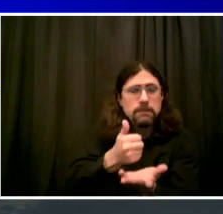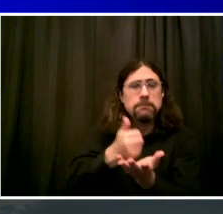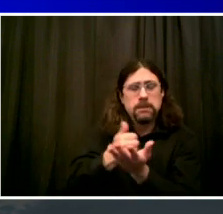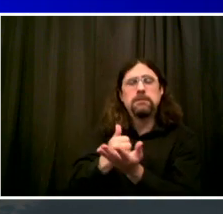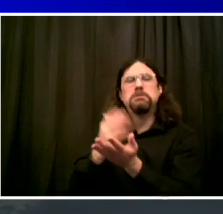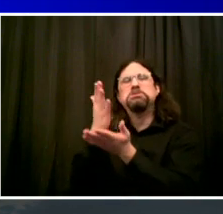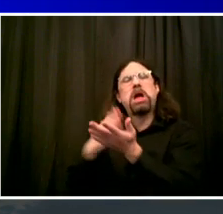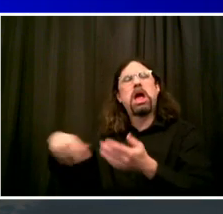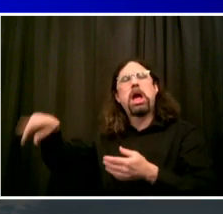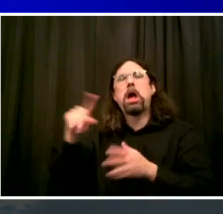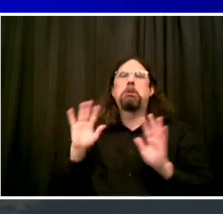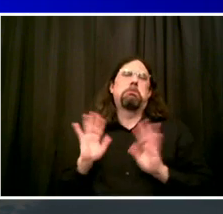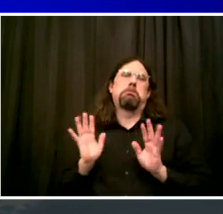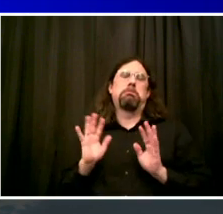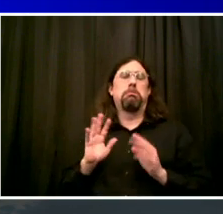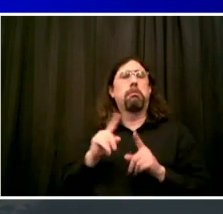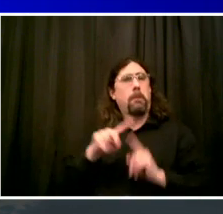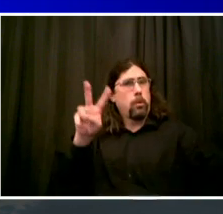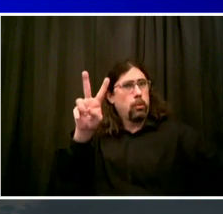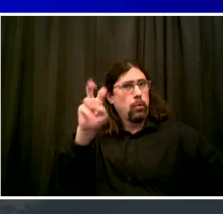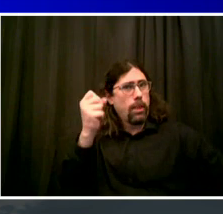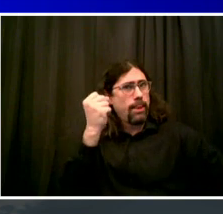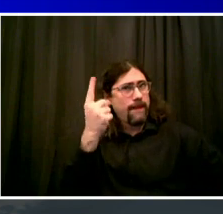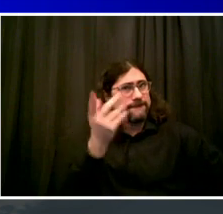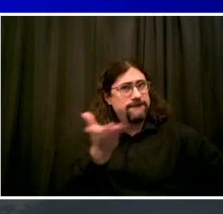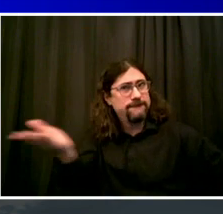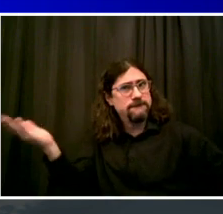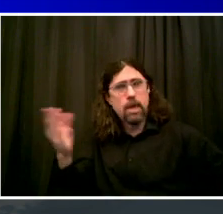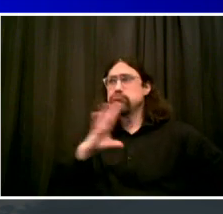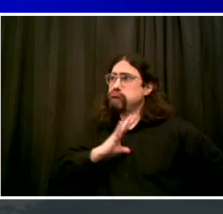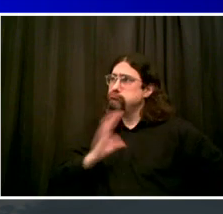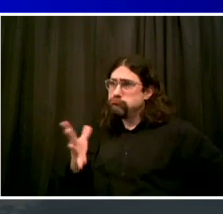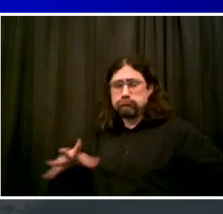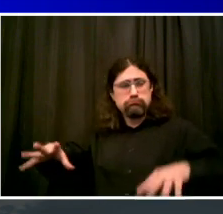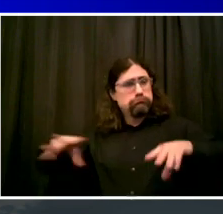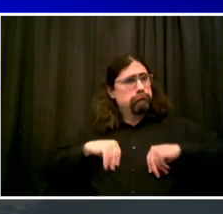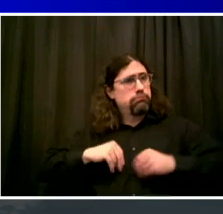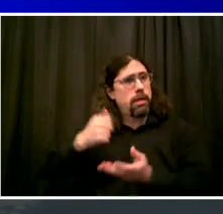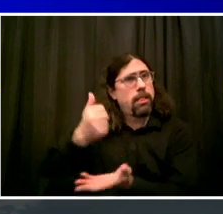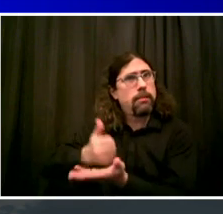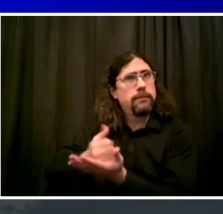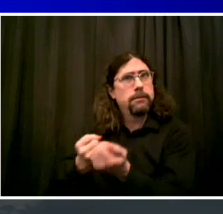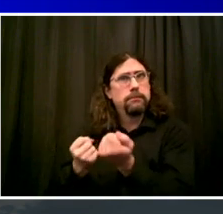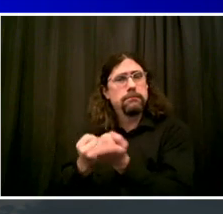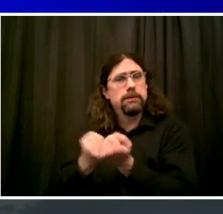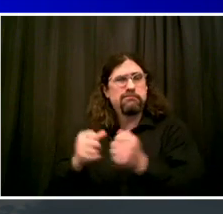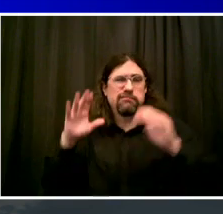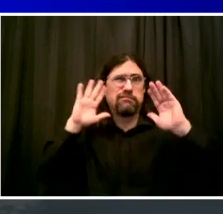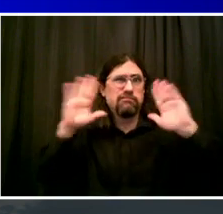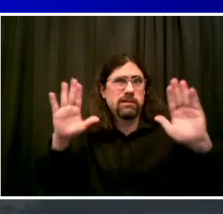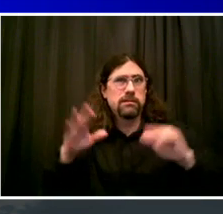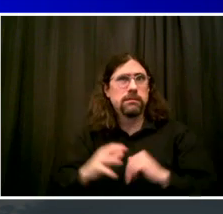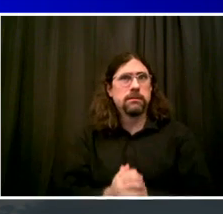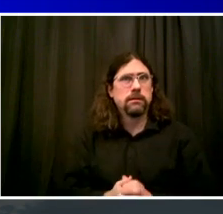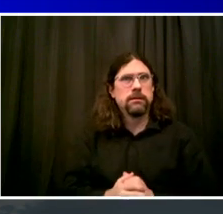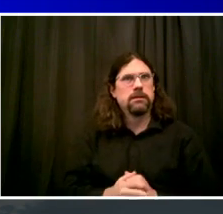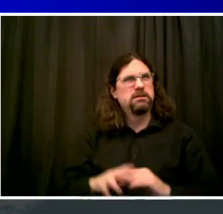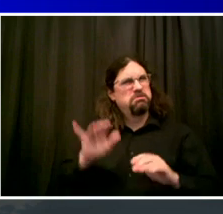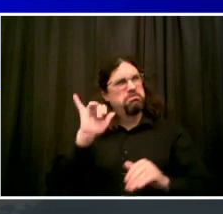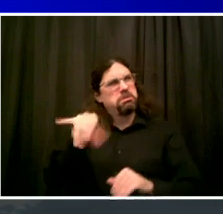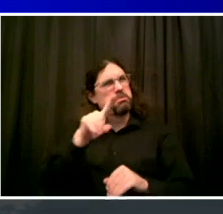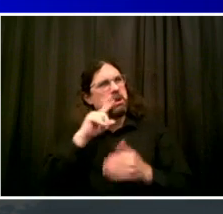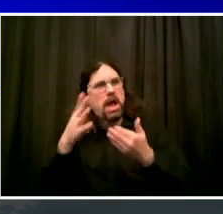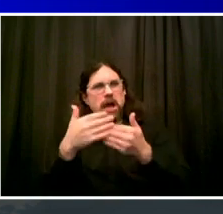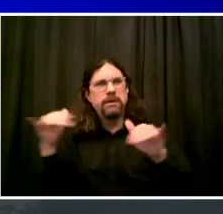went to hospitals. Every single night we're seeing the same things. High level of engagement,